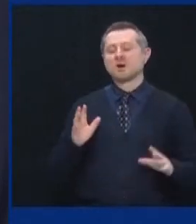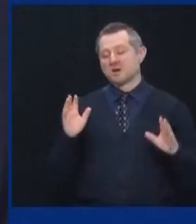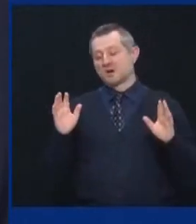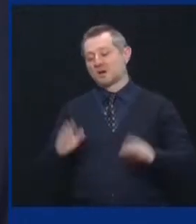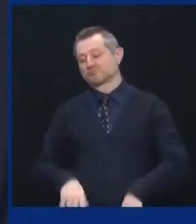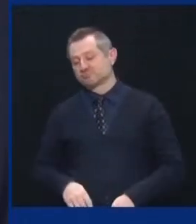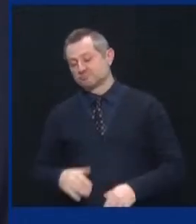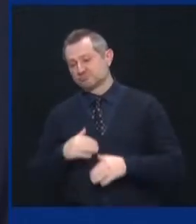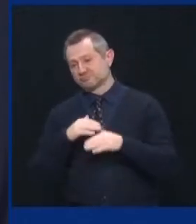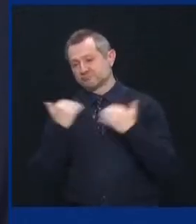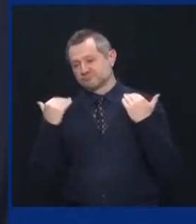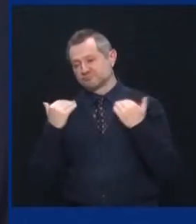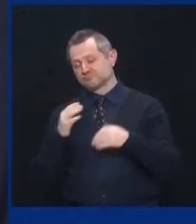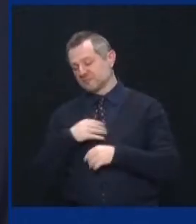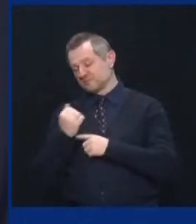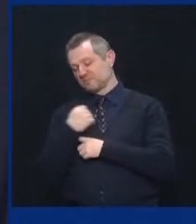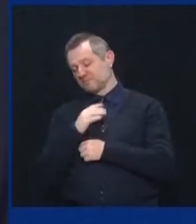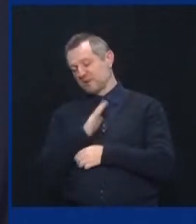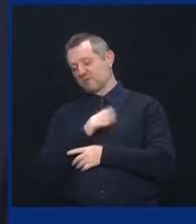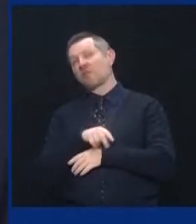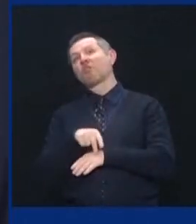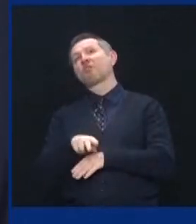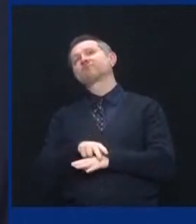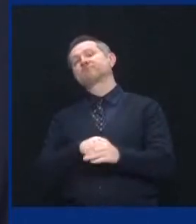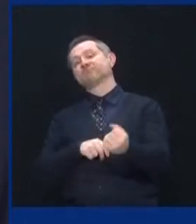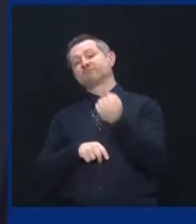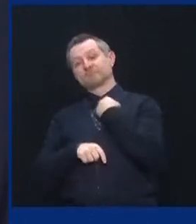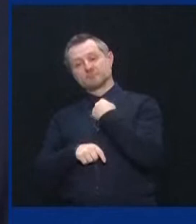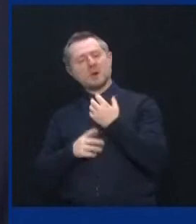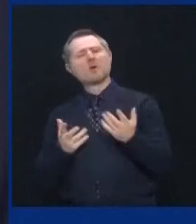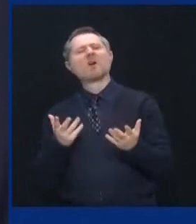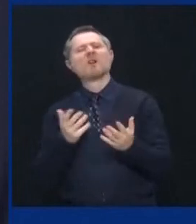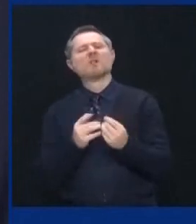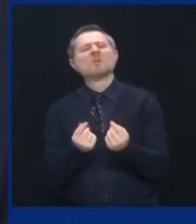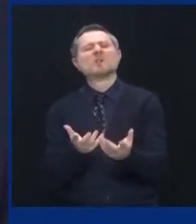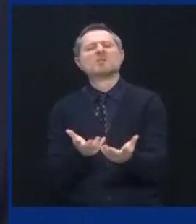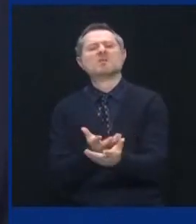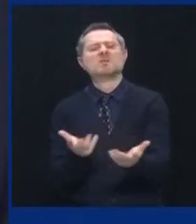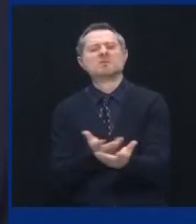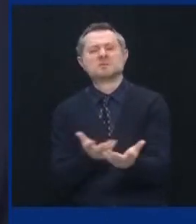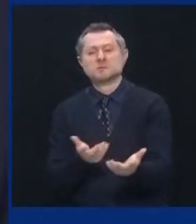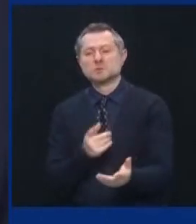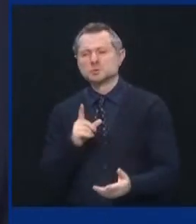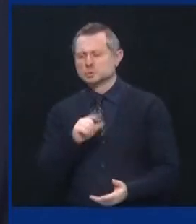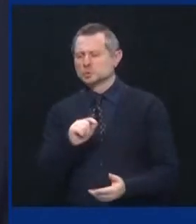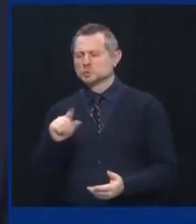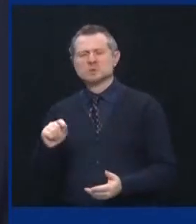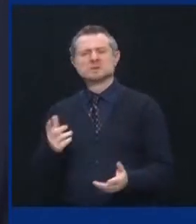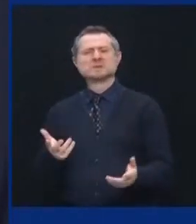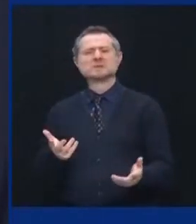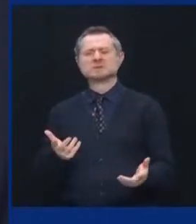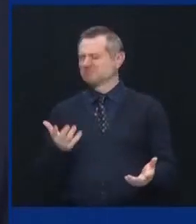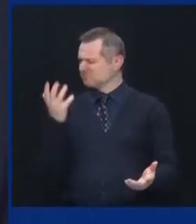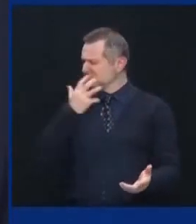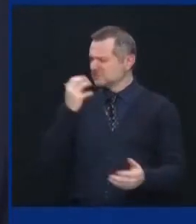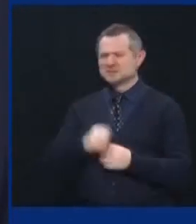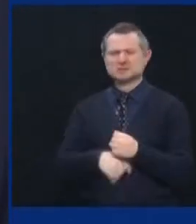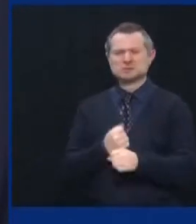back? 2020 hurt. 2020 hurt.